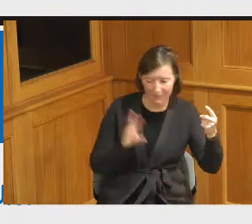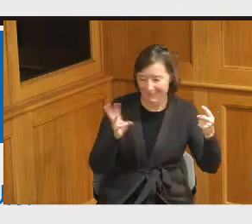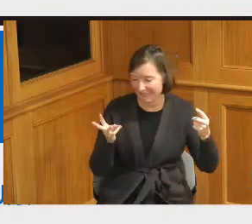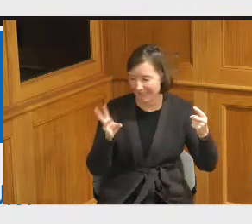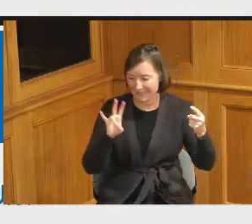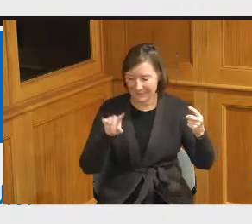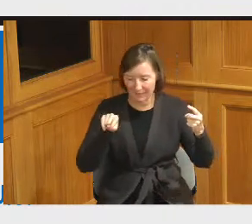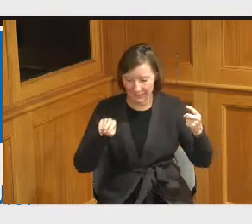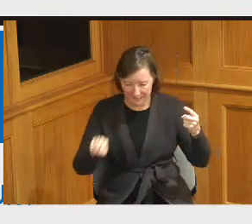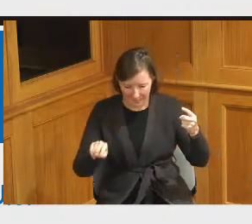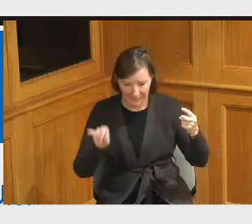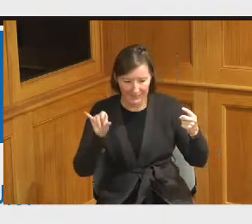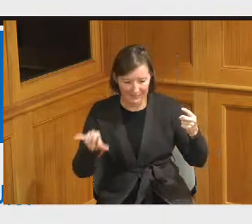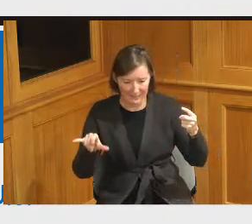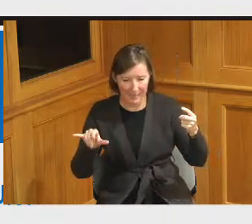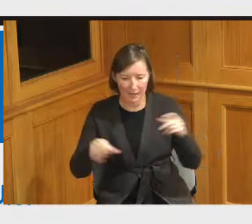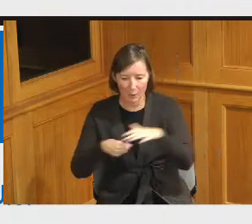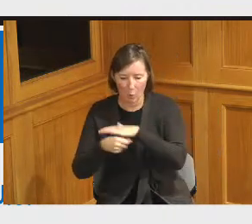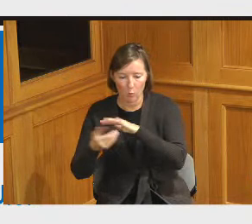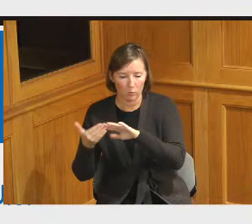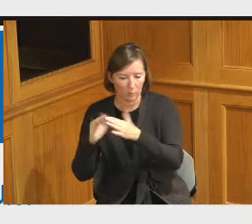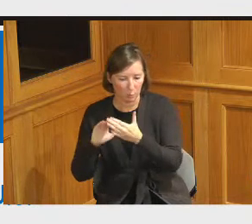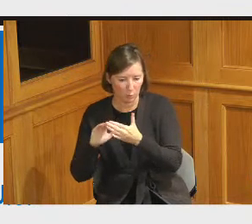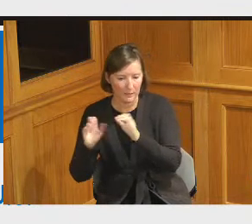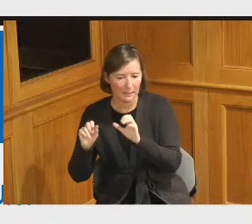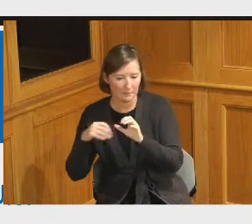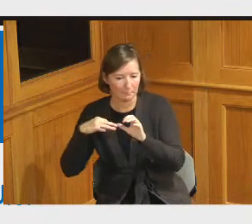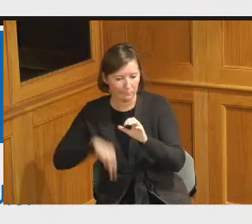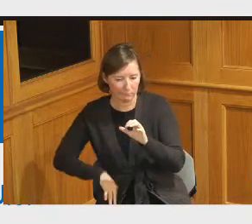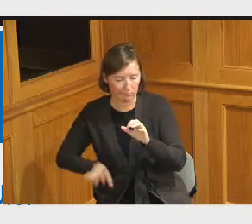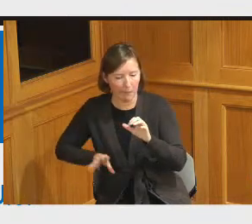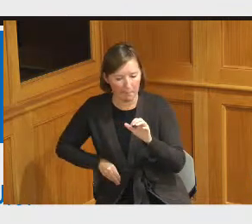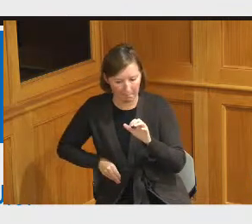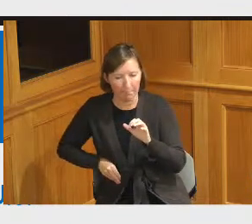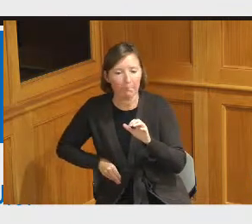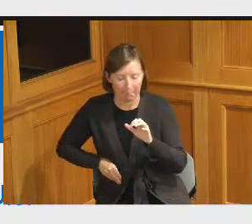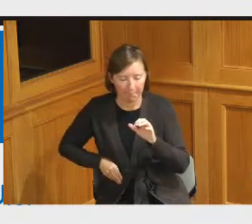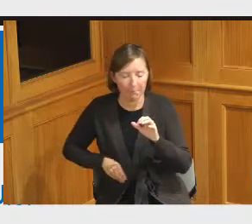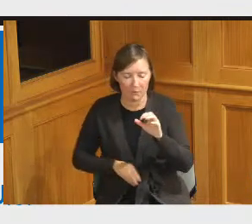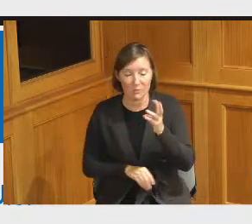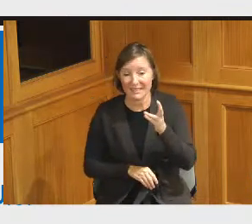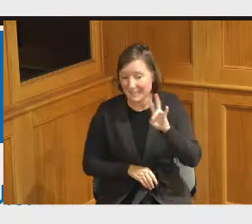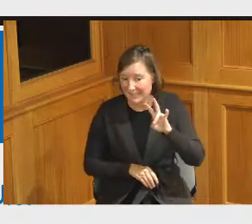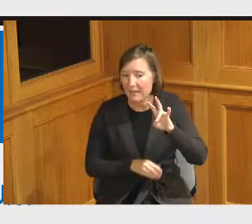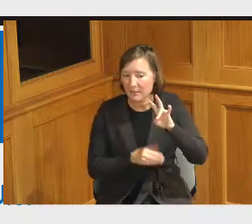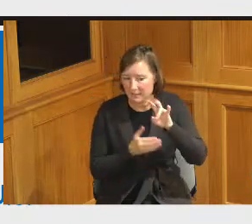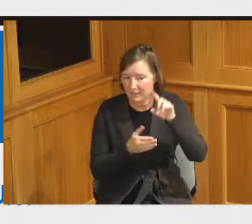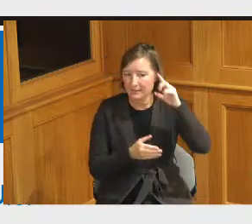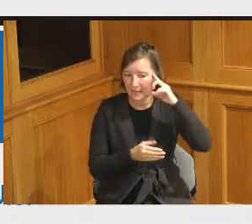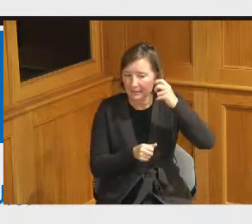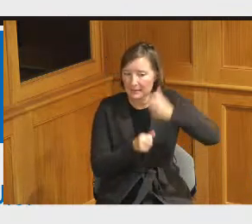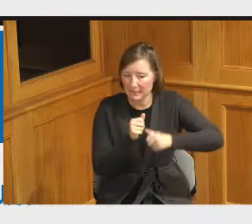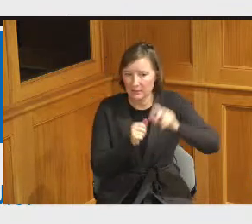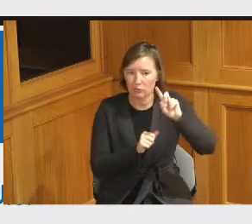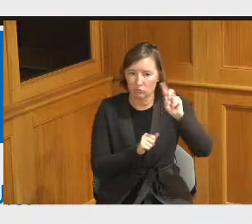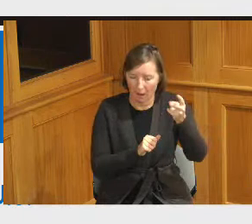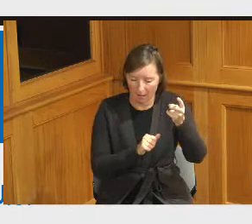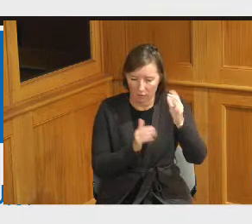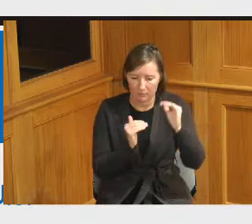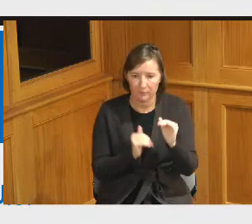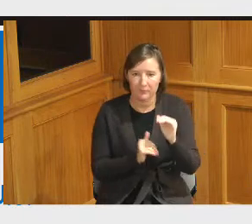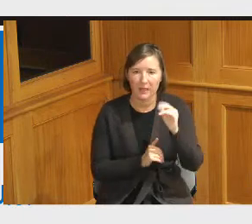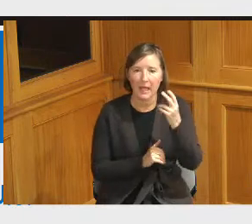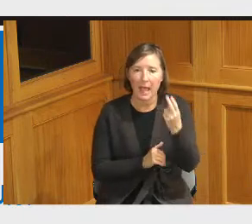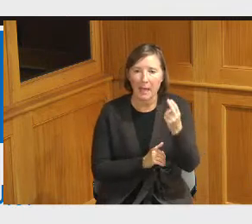local communities. That's on average, they say. And Hamilton County is a fertile ground for